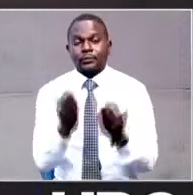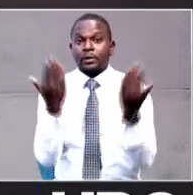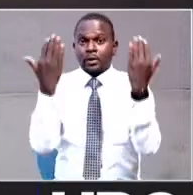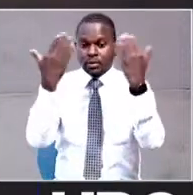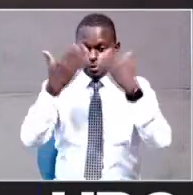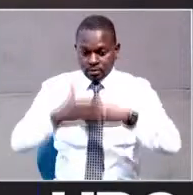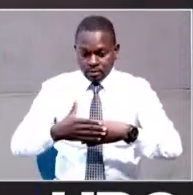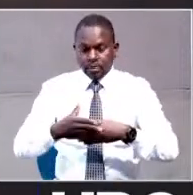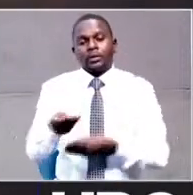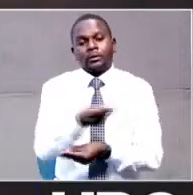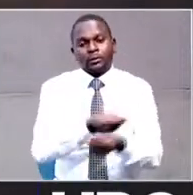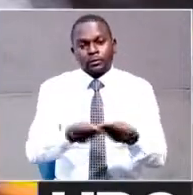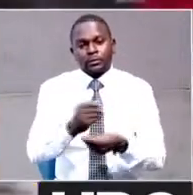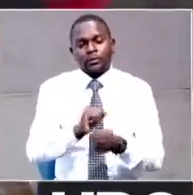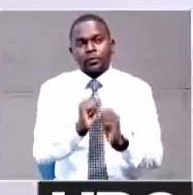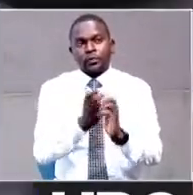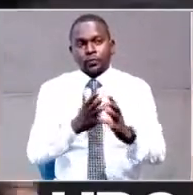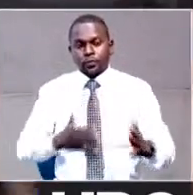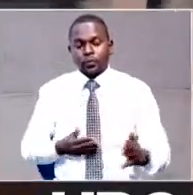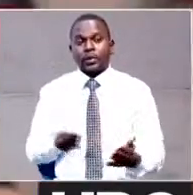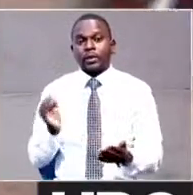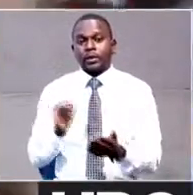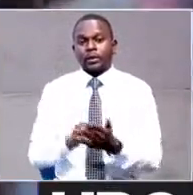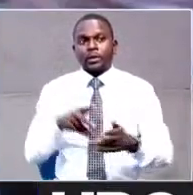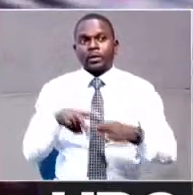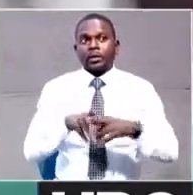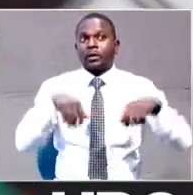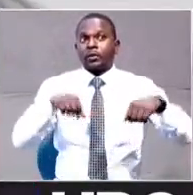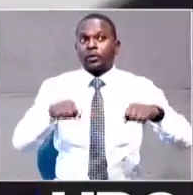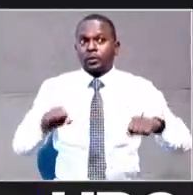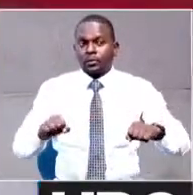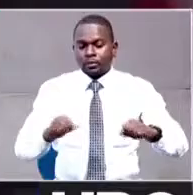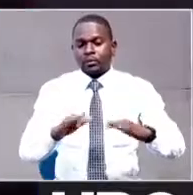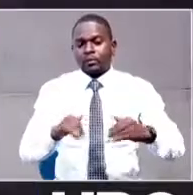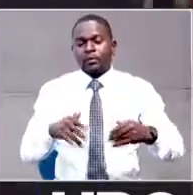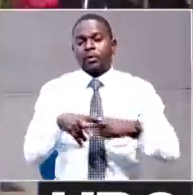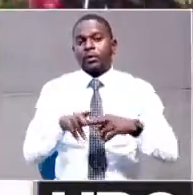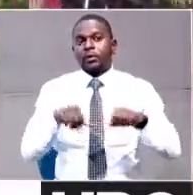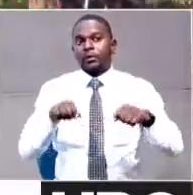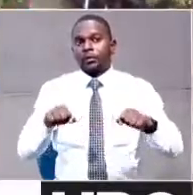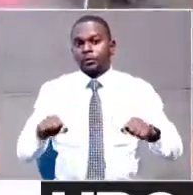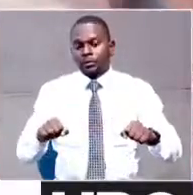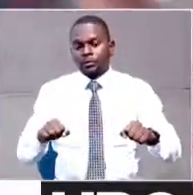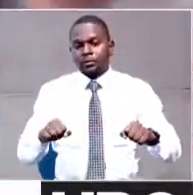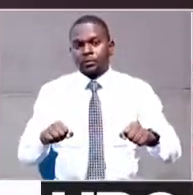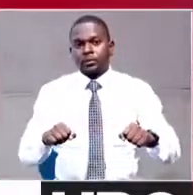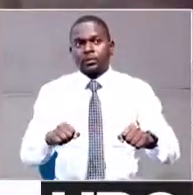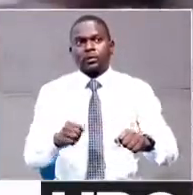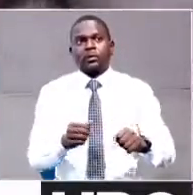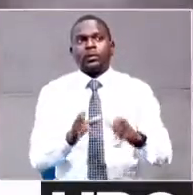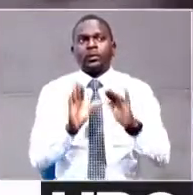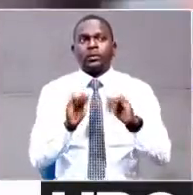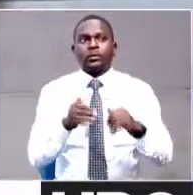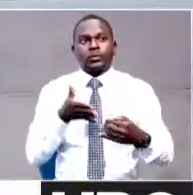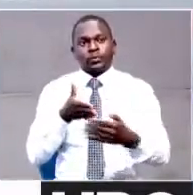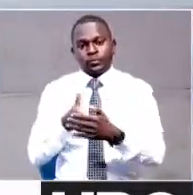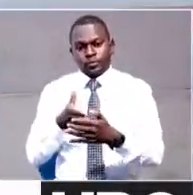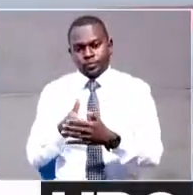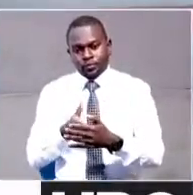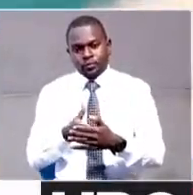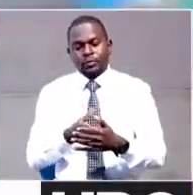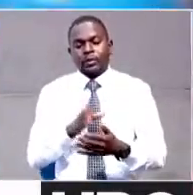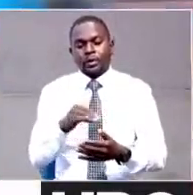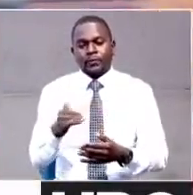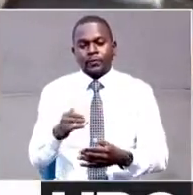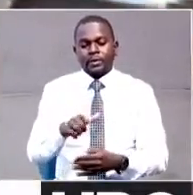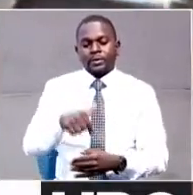is expected to thrive again, though motorcycle riders, also known as border riders, will remain prohibited to operate after